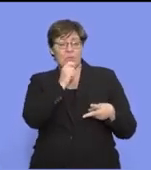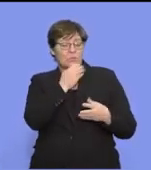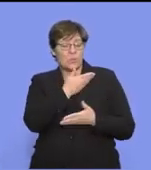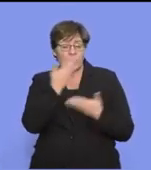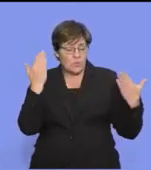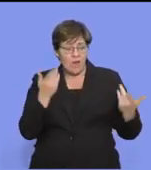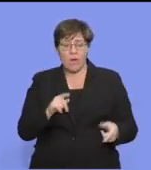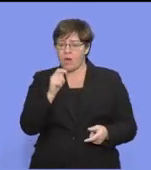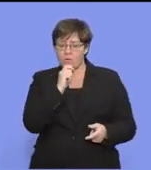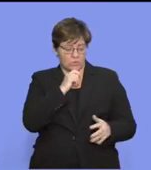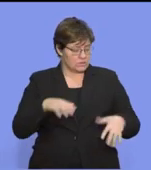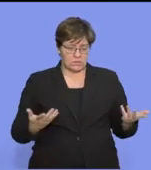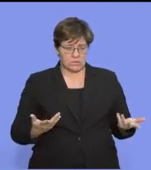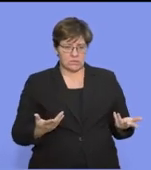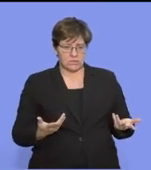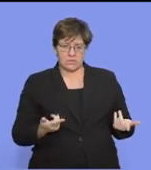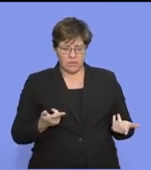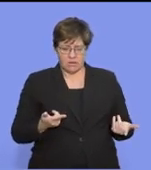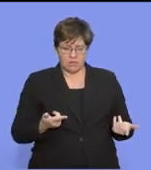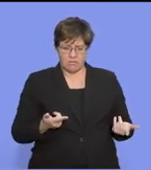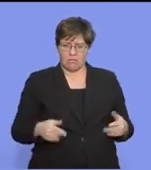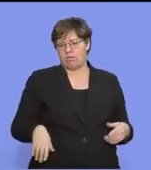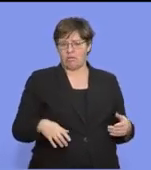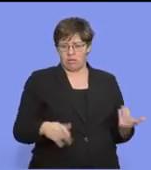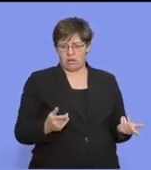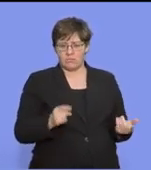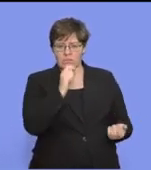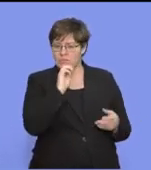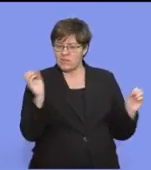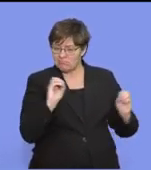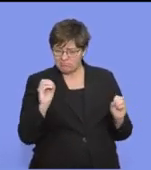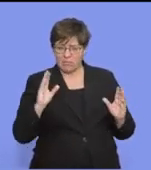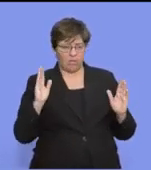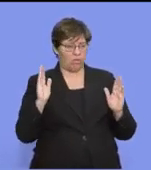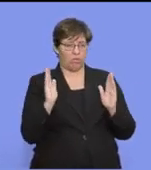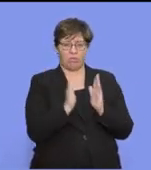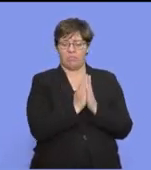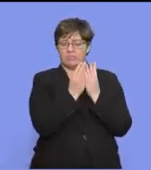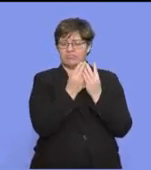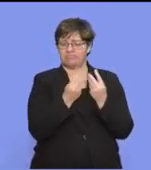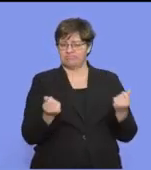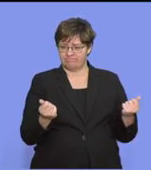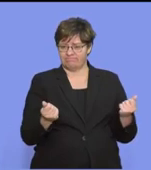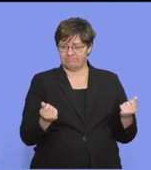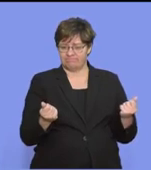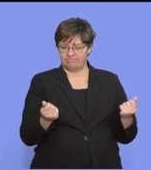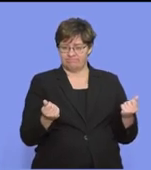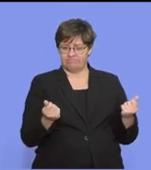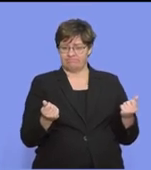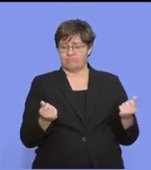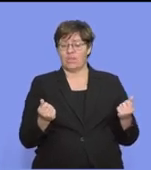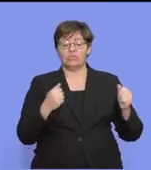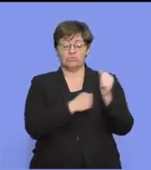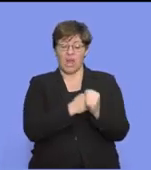he believed that when organs were not used, so in other words, an organism didn't use those organs. So when organs